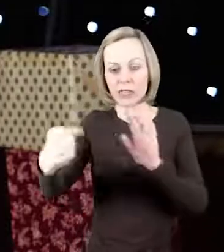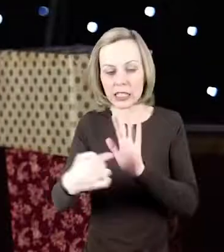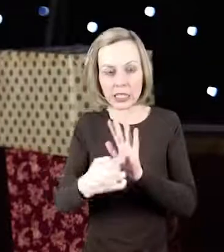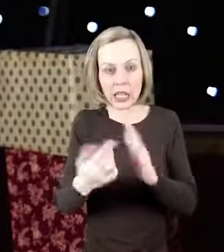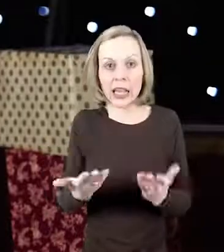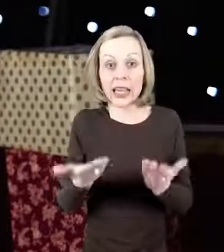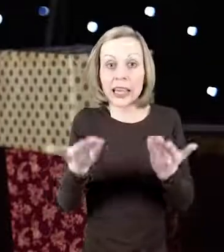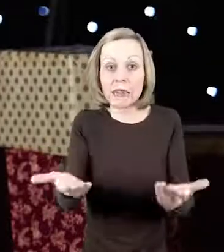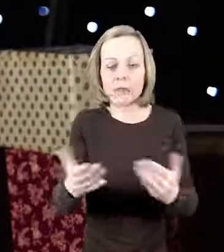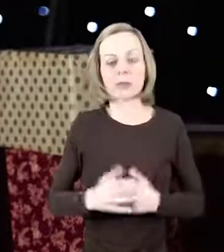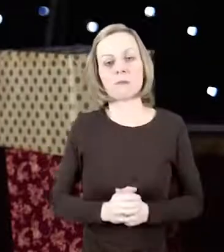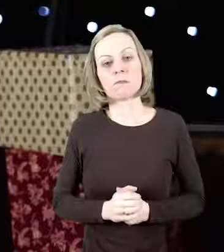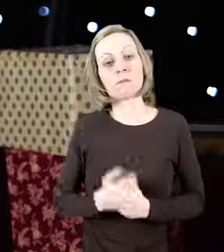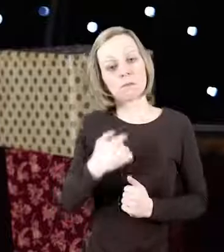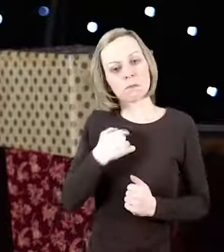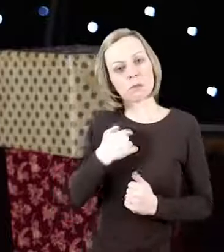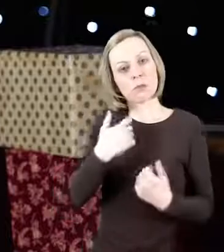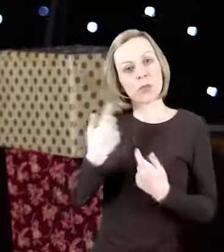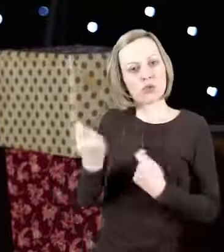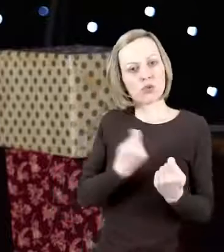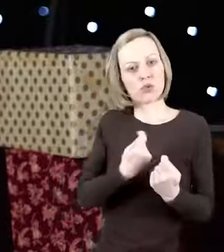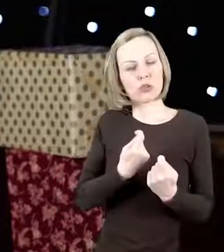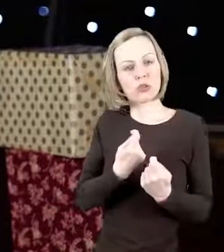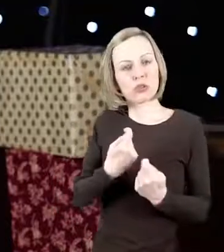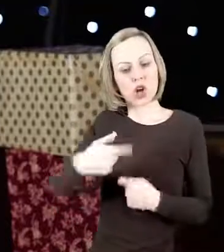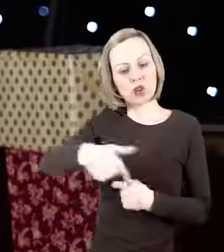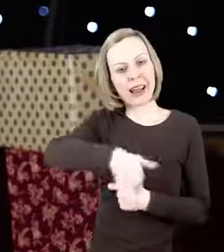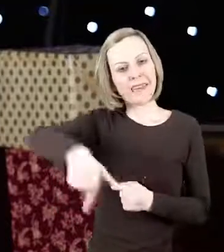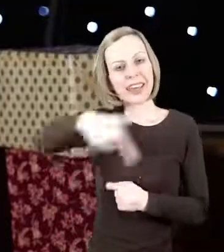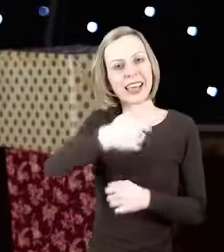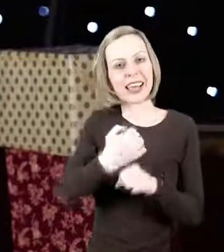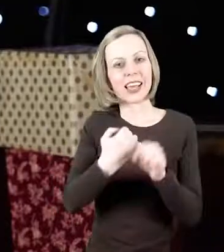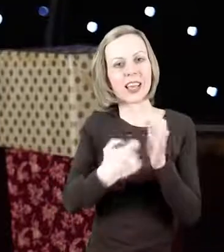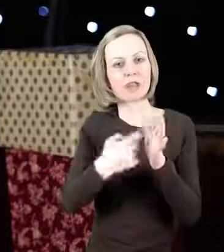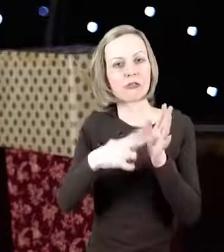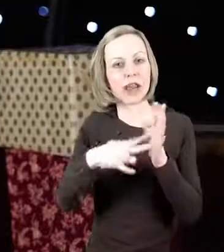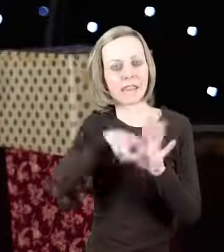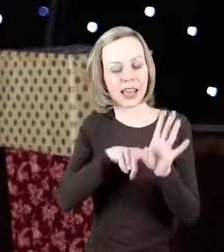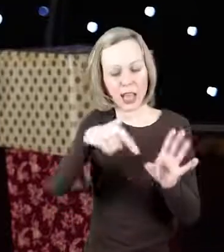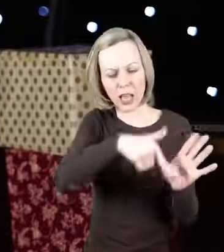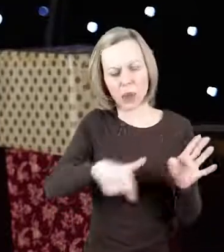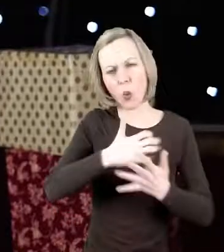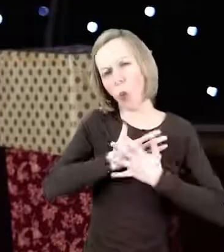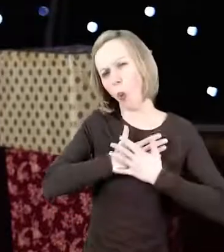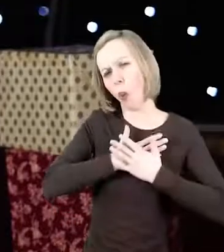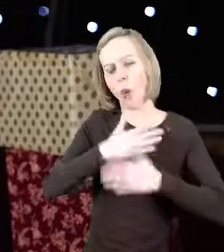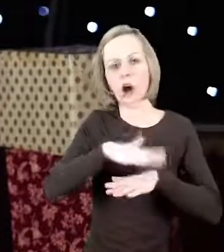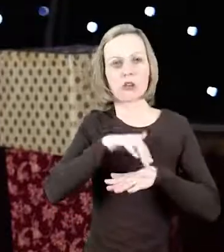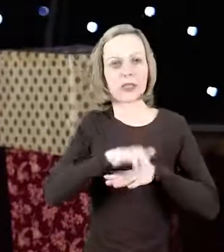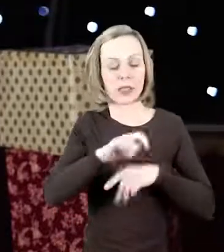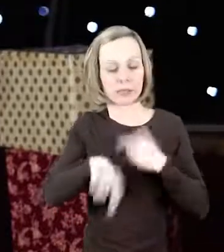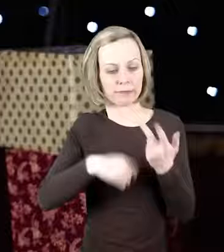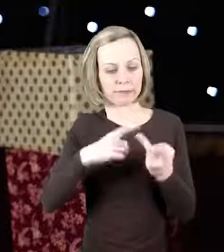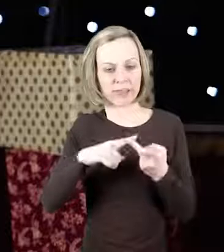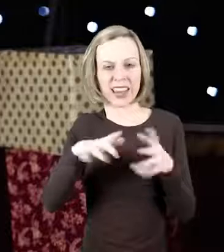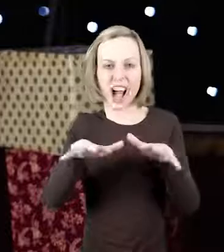G-I-F-T. And so to begin with, I have got some gravy, because who doesn't love gravy at Christmas? Then I've